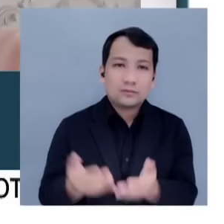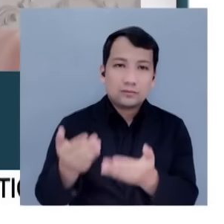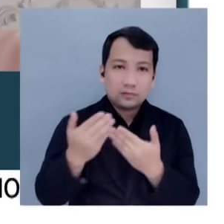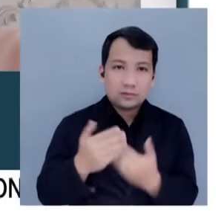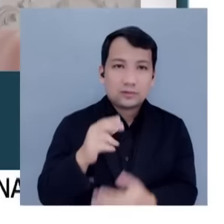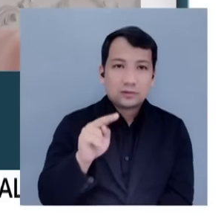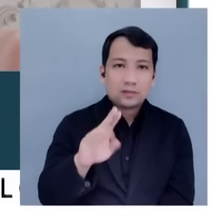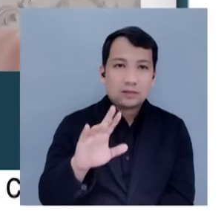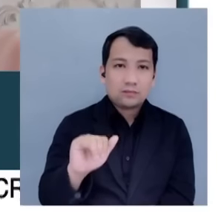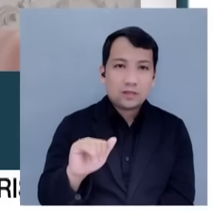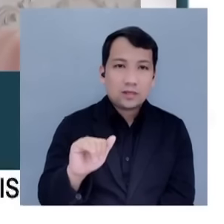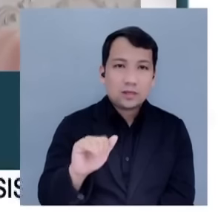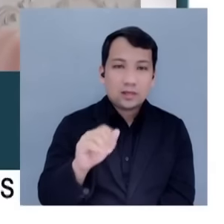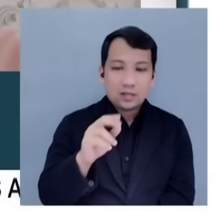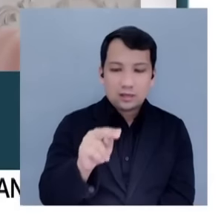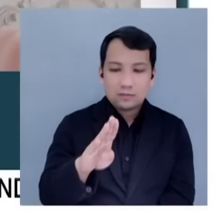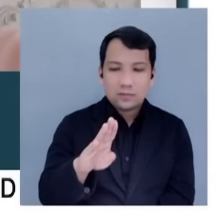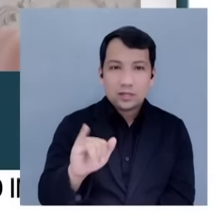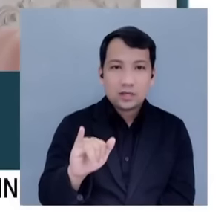Cybersecurity Division